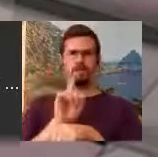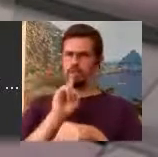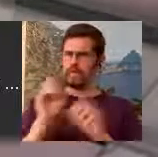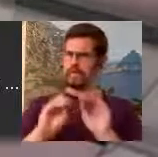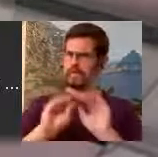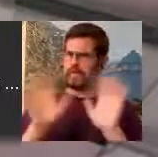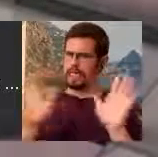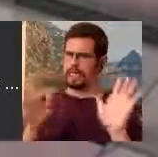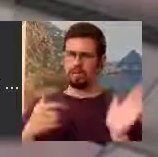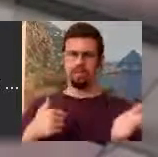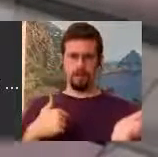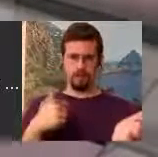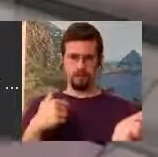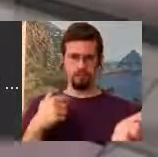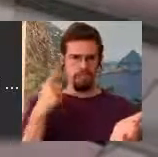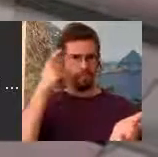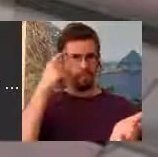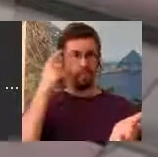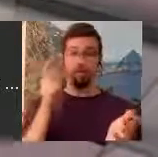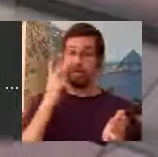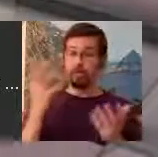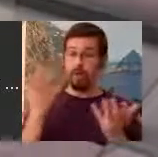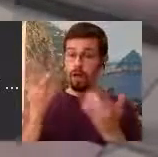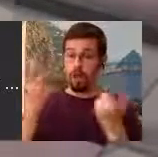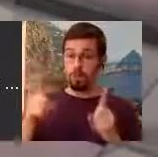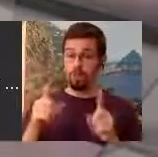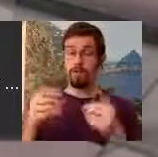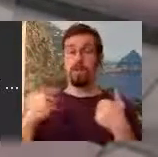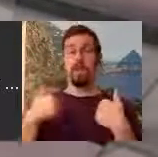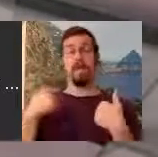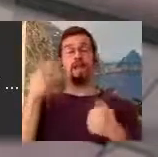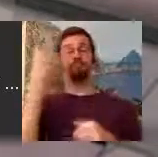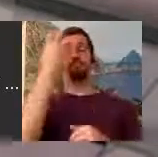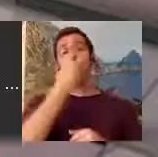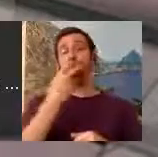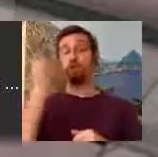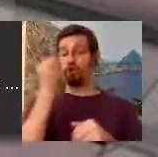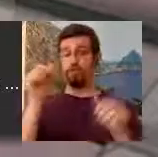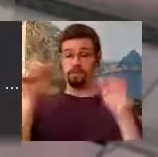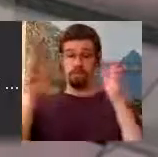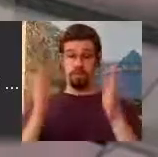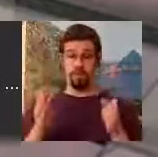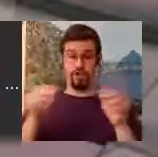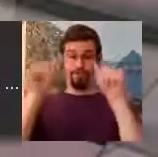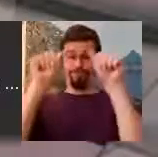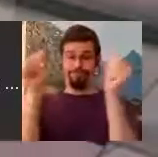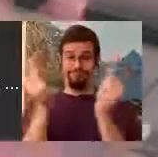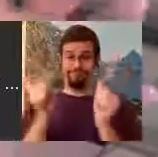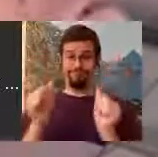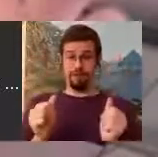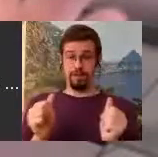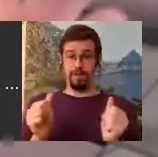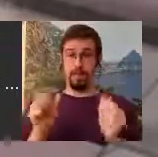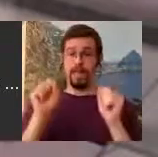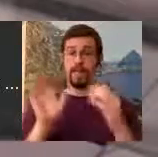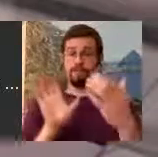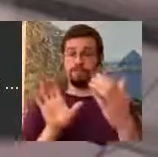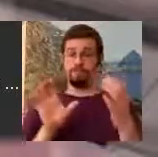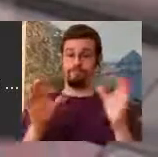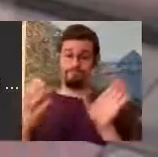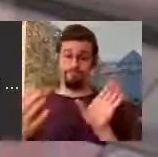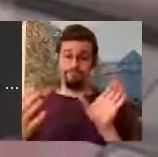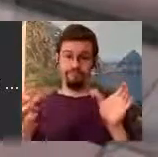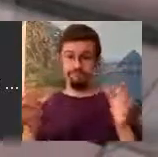you, what was happening? You have the beautiful avatar who is able to be turned around and